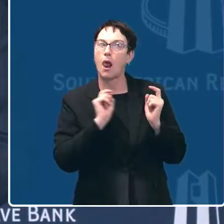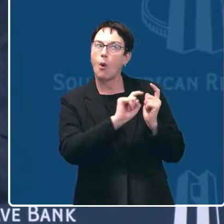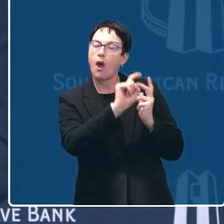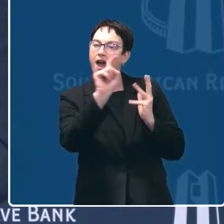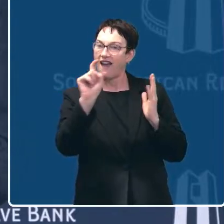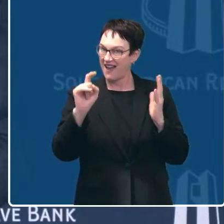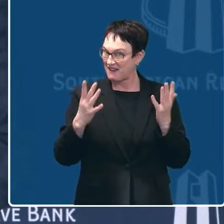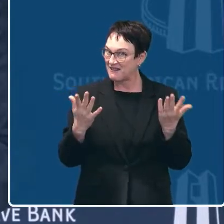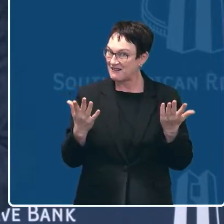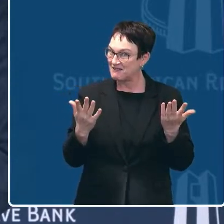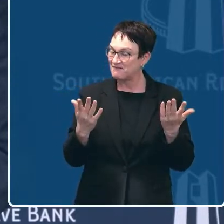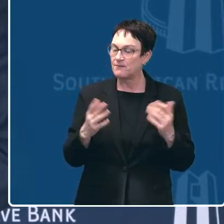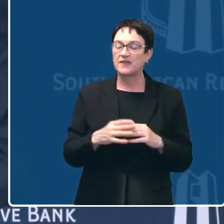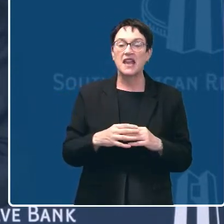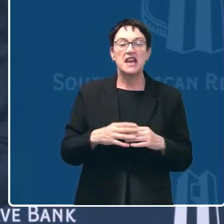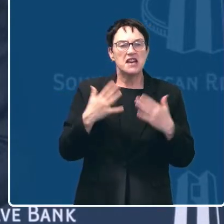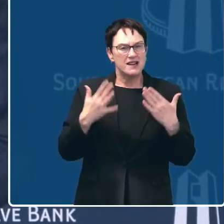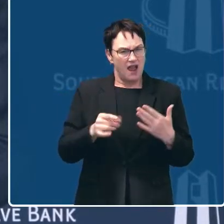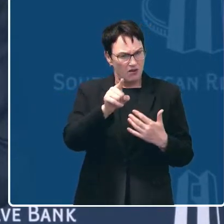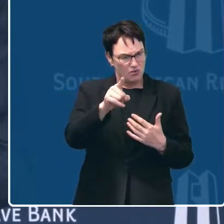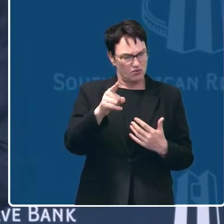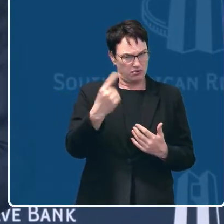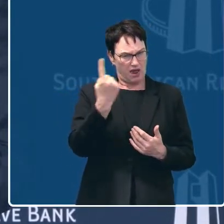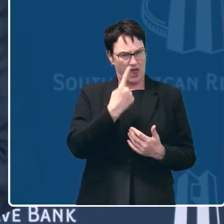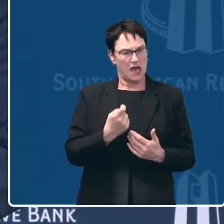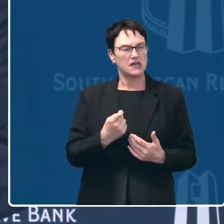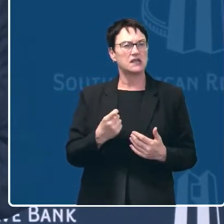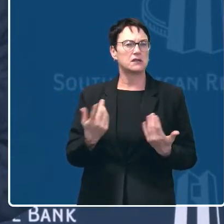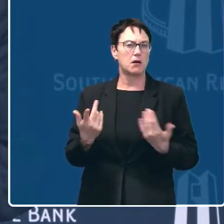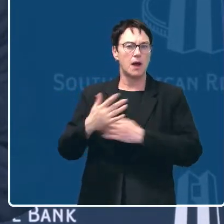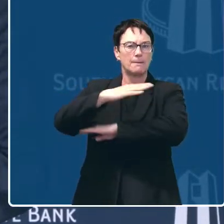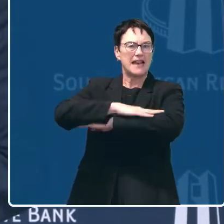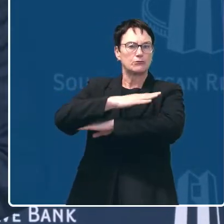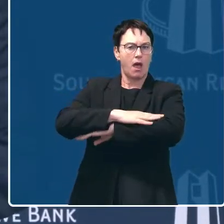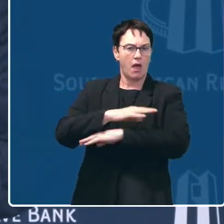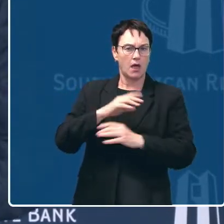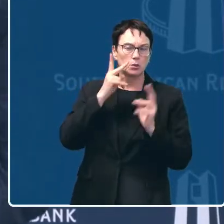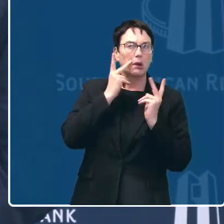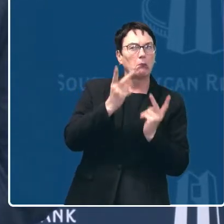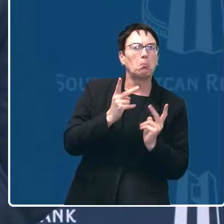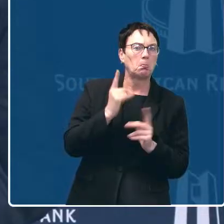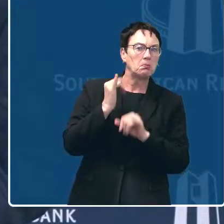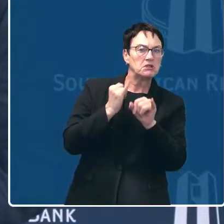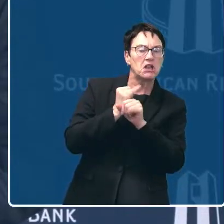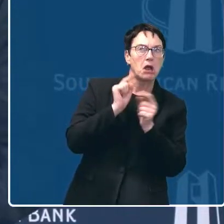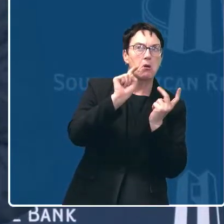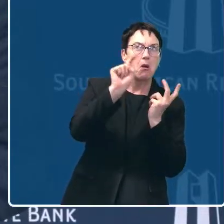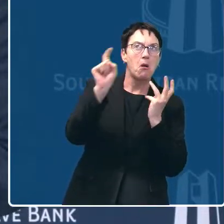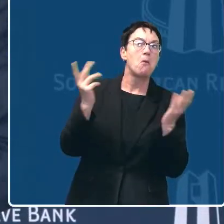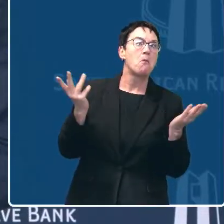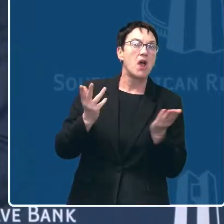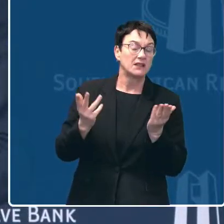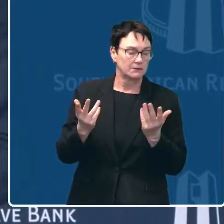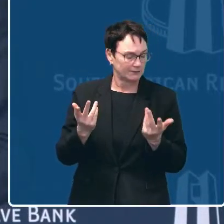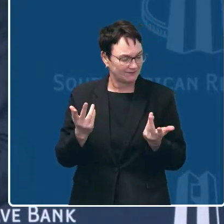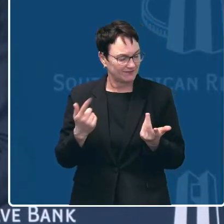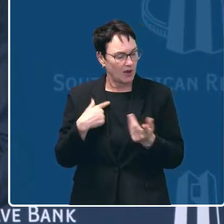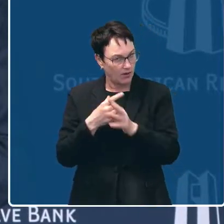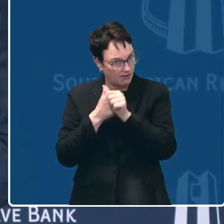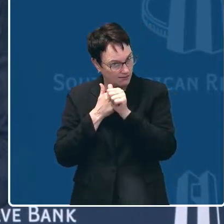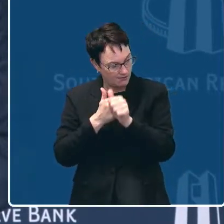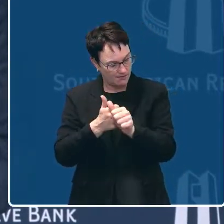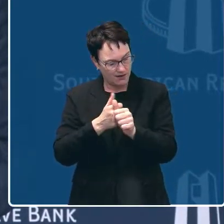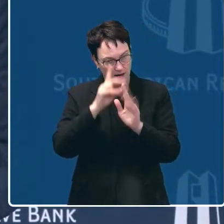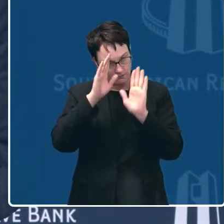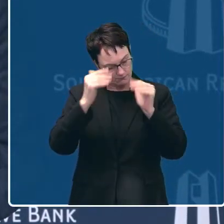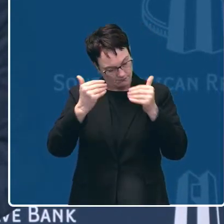But you set international benchmarks. Let's benchmark ourselves against ourselves. We introduced an inflation